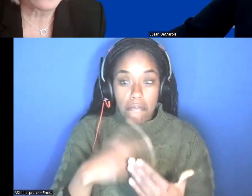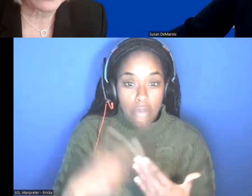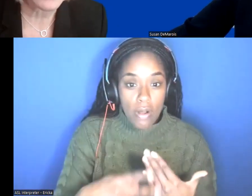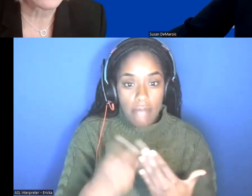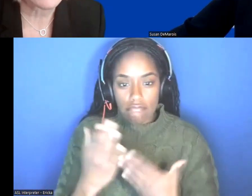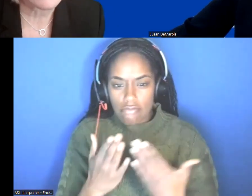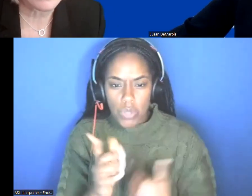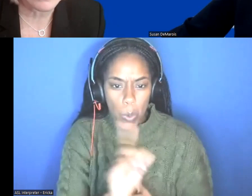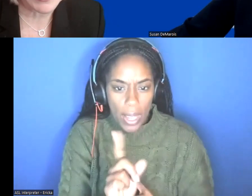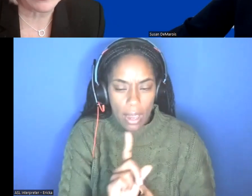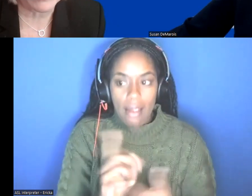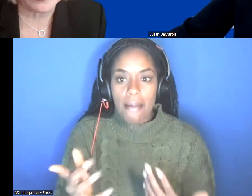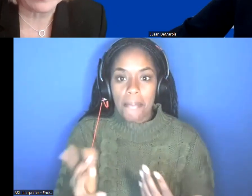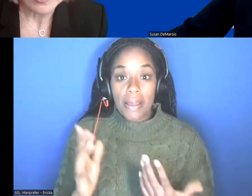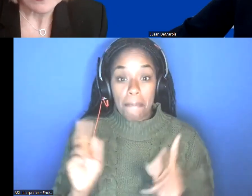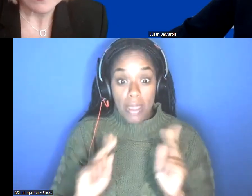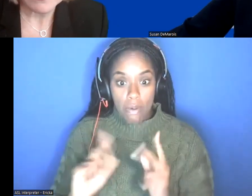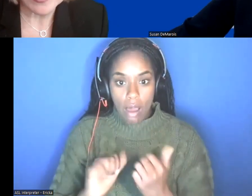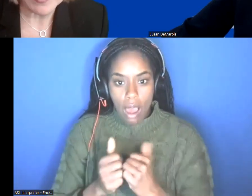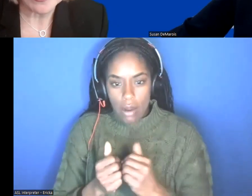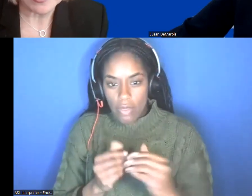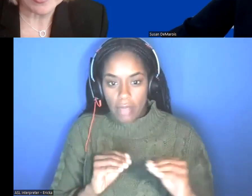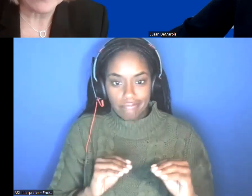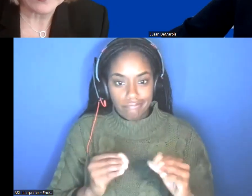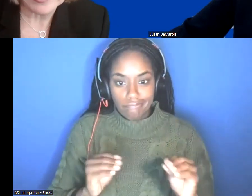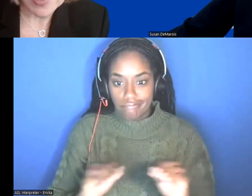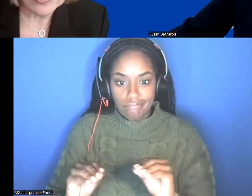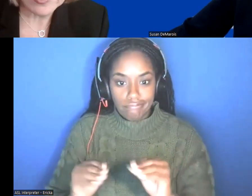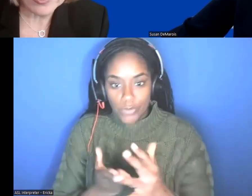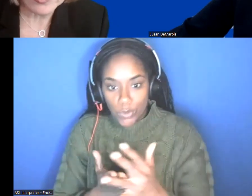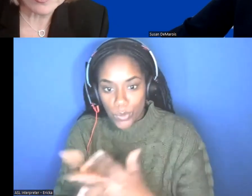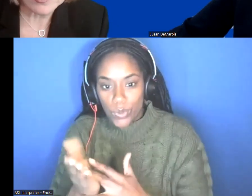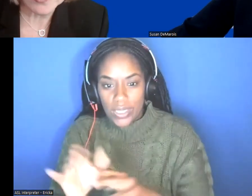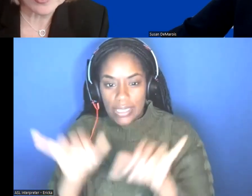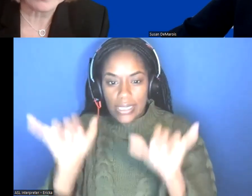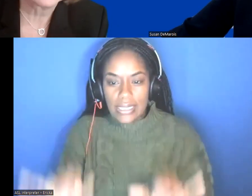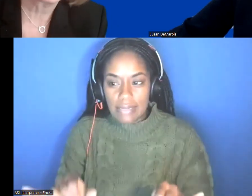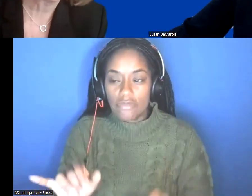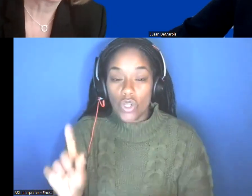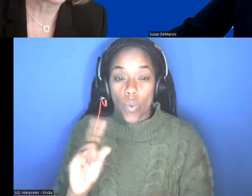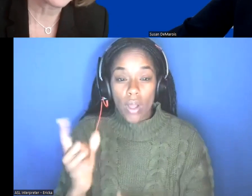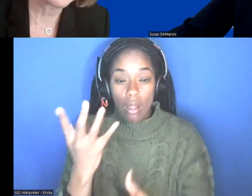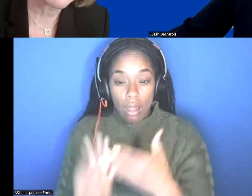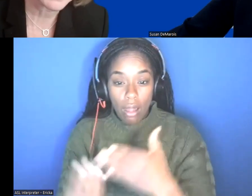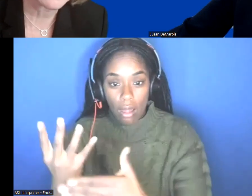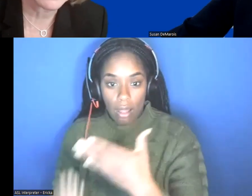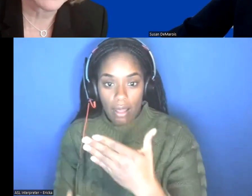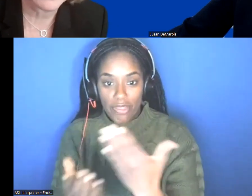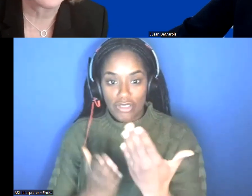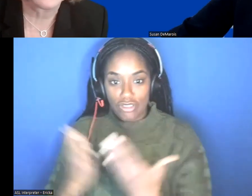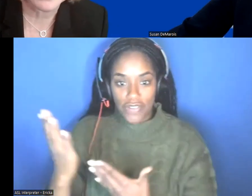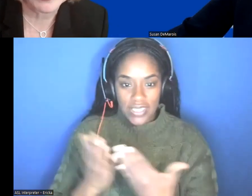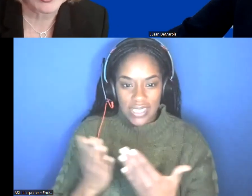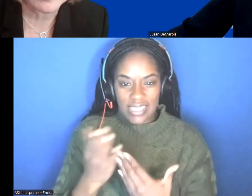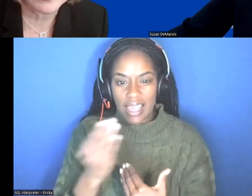people move through the system and where they might have gaps in their own service delivery system and where they might